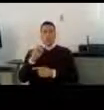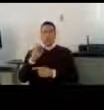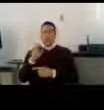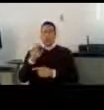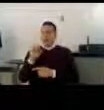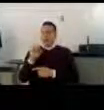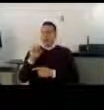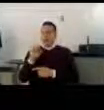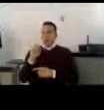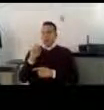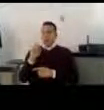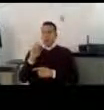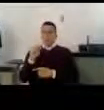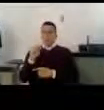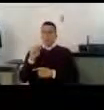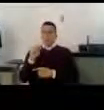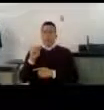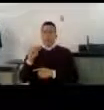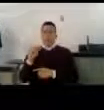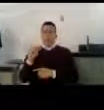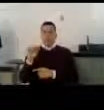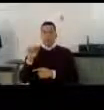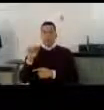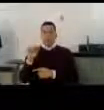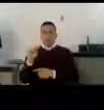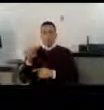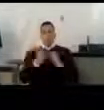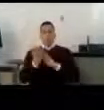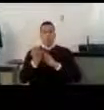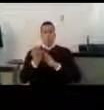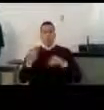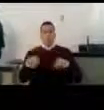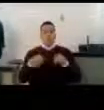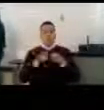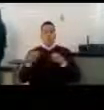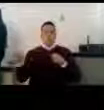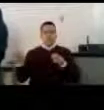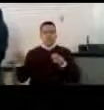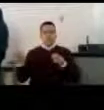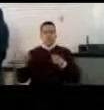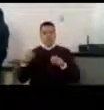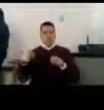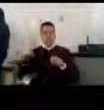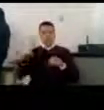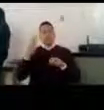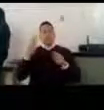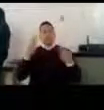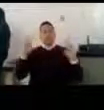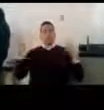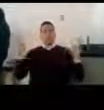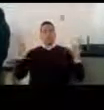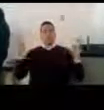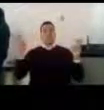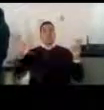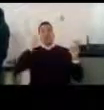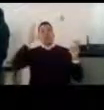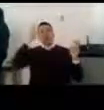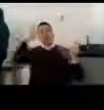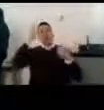moderate our most outstanding panel. Parent Advocacy, Victories from the